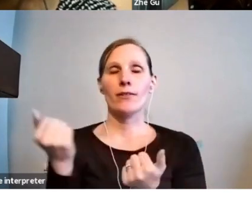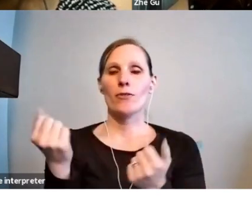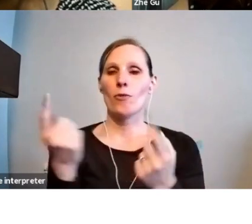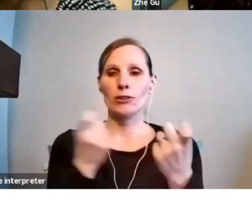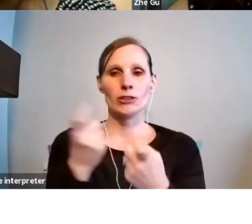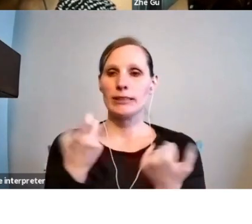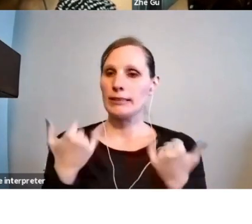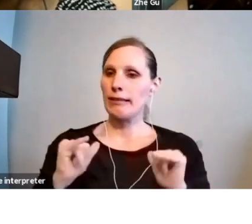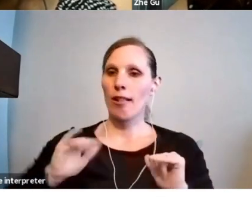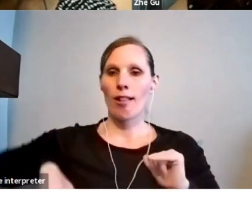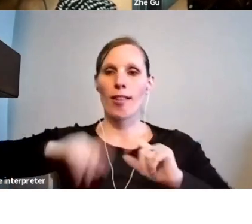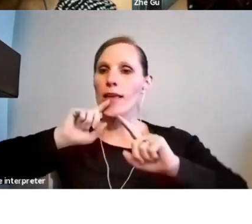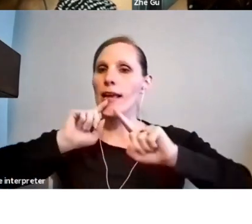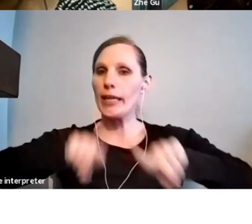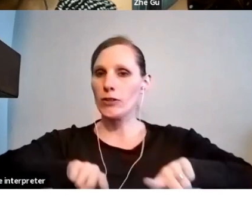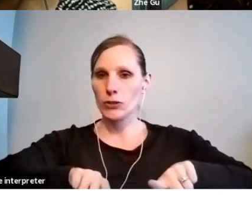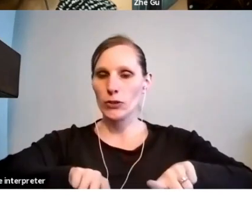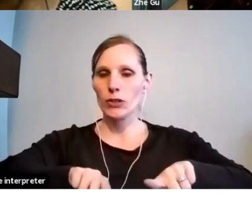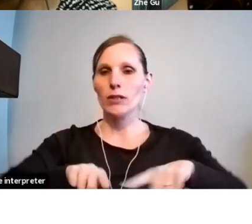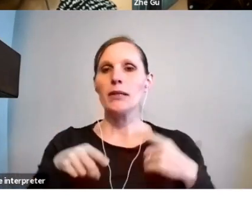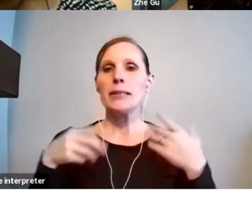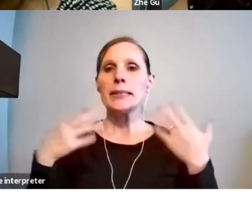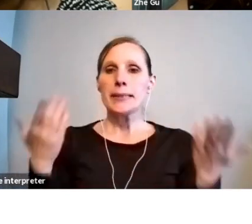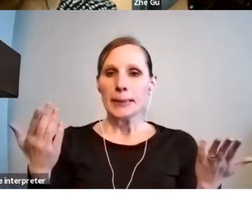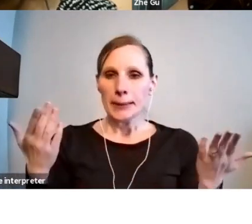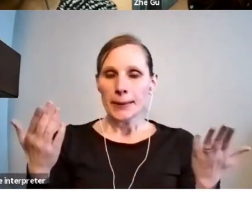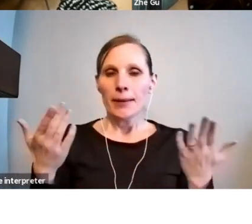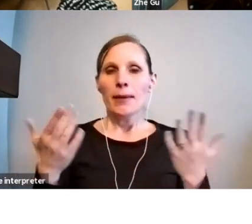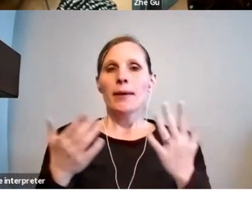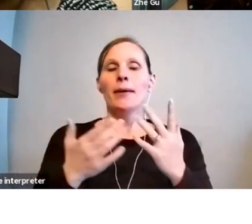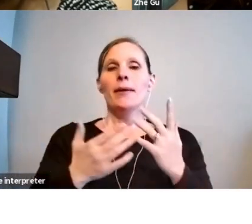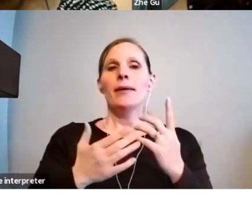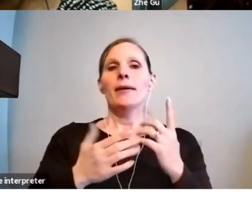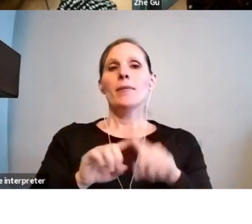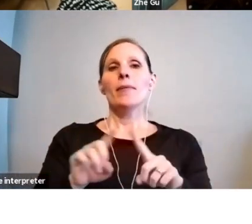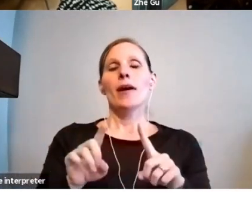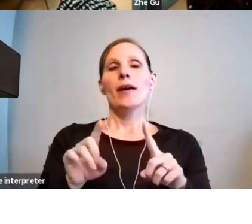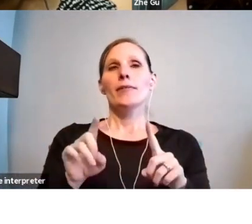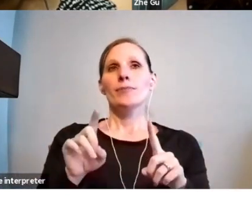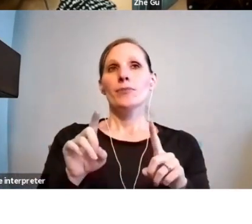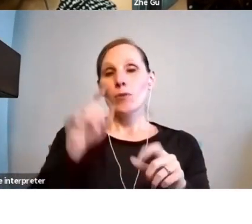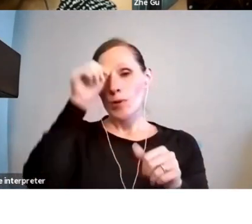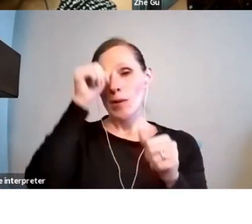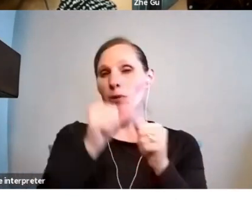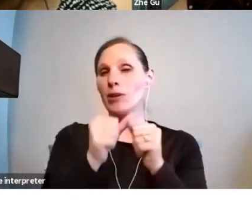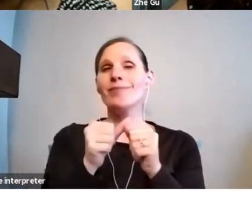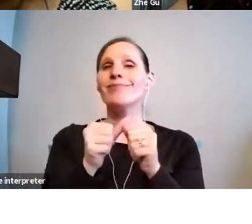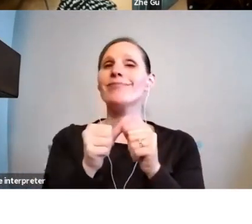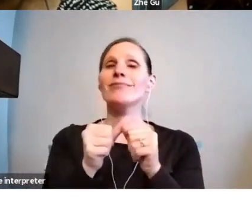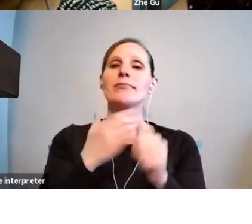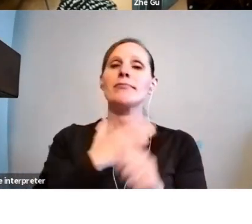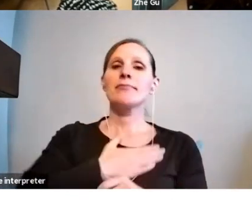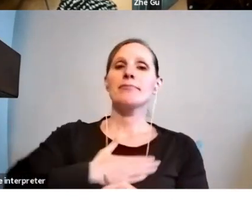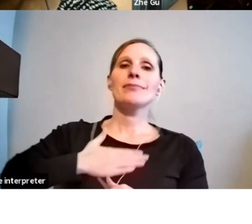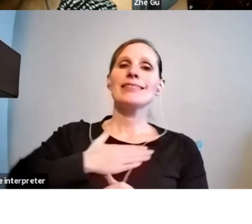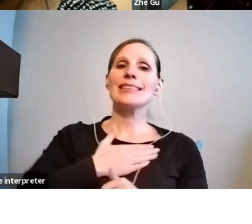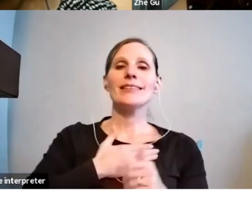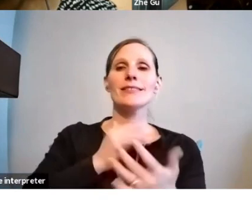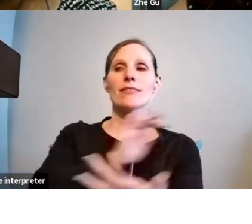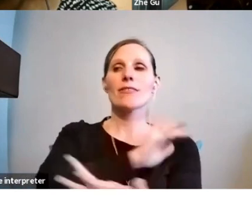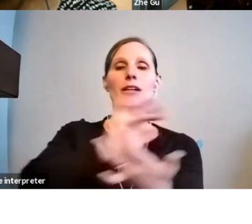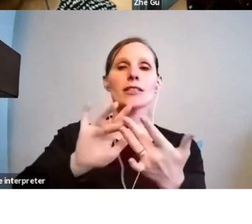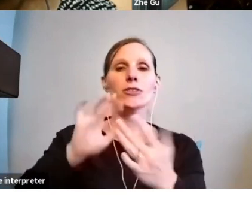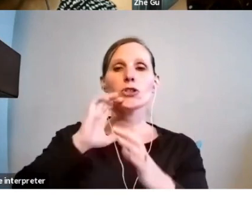answered in, uh, today's discussion, but, uh, as we said, uh, please contact, um, communications